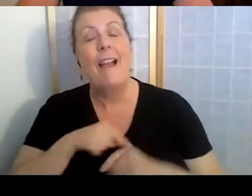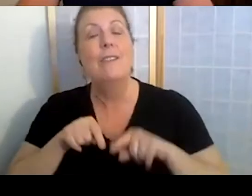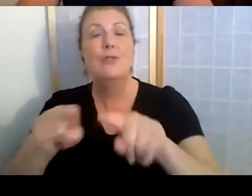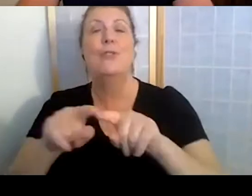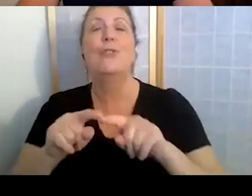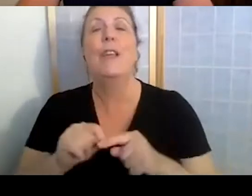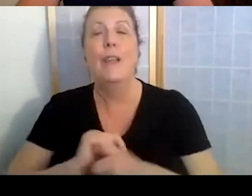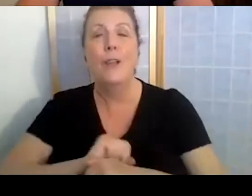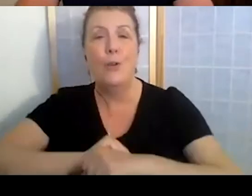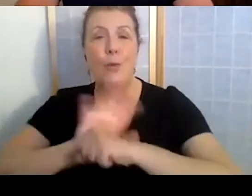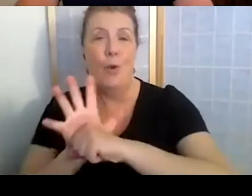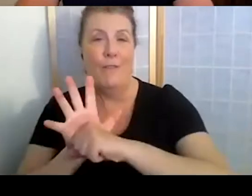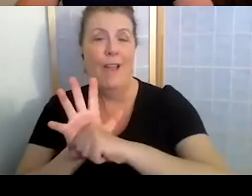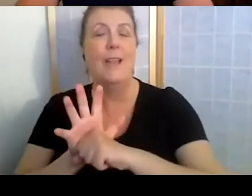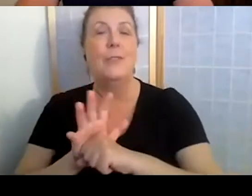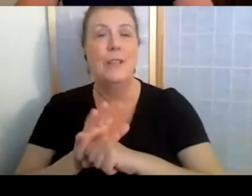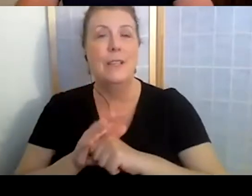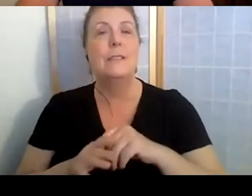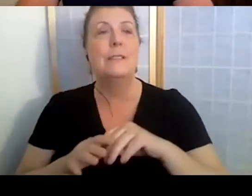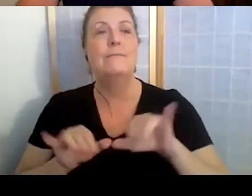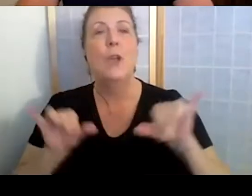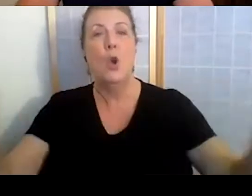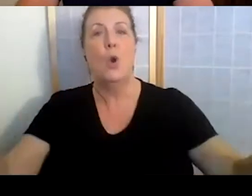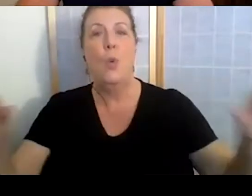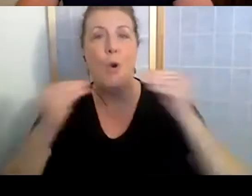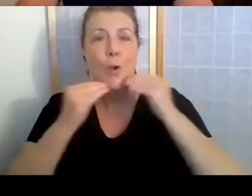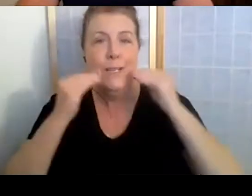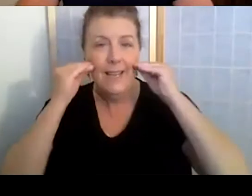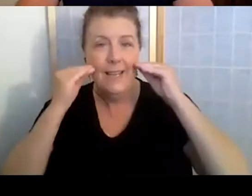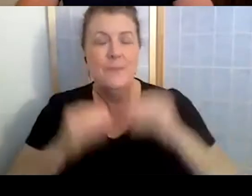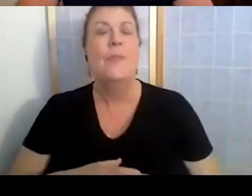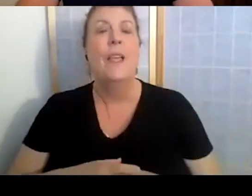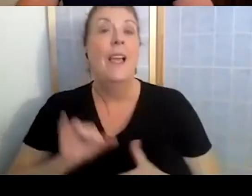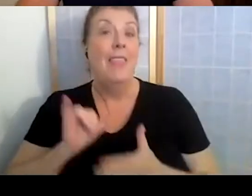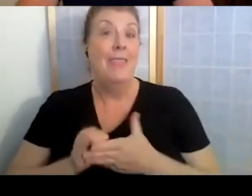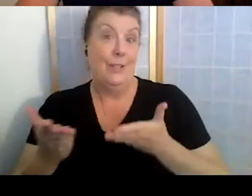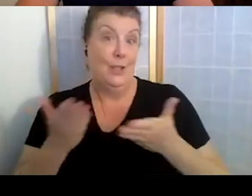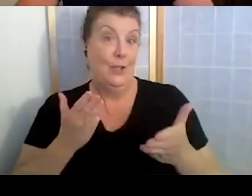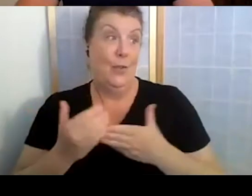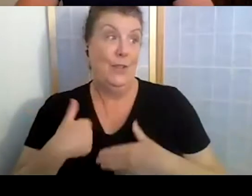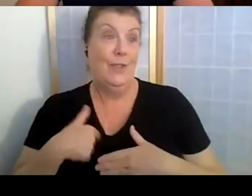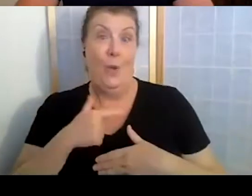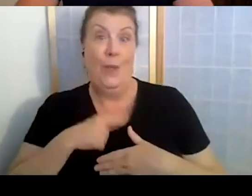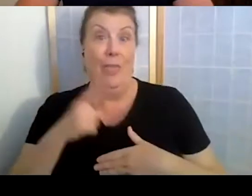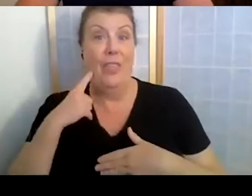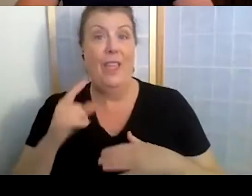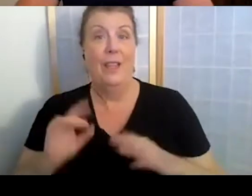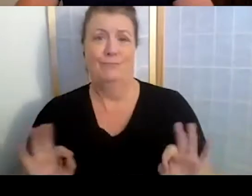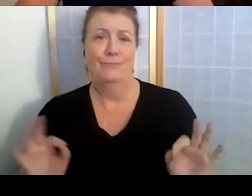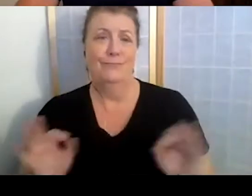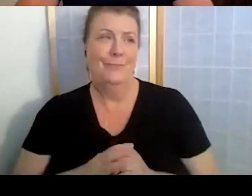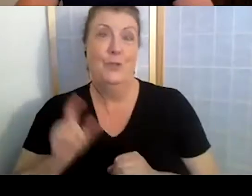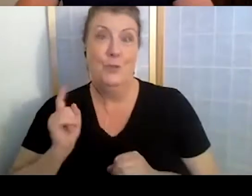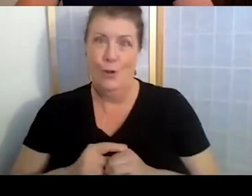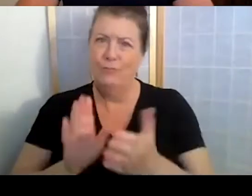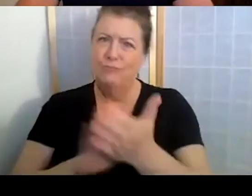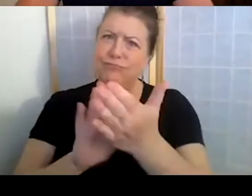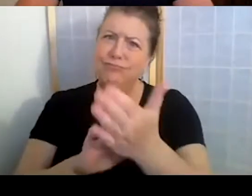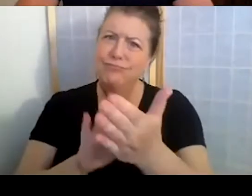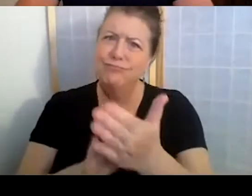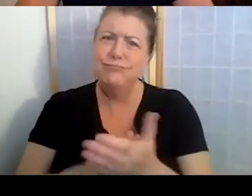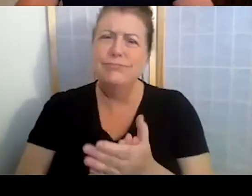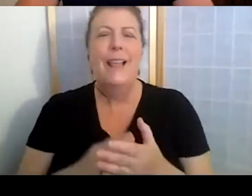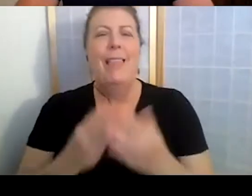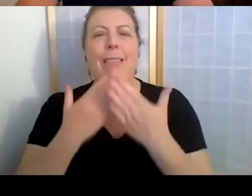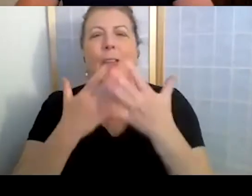It's I think it's a service that is undervalued, that are unsung. So thank you so much. It's been